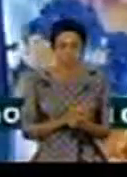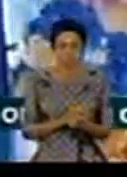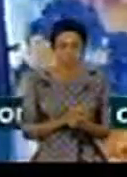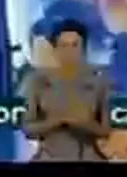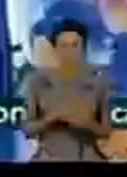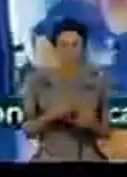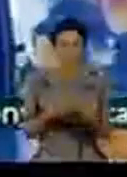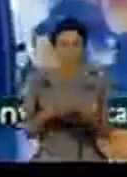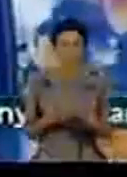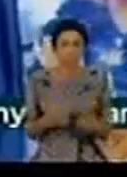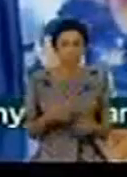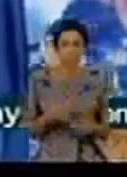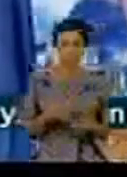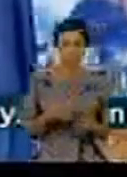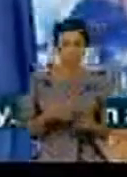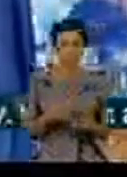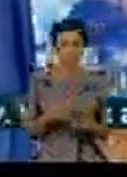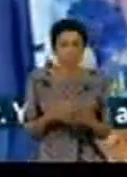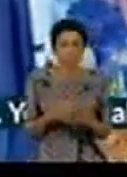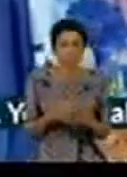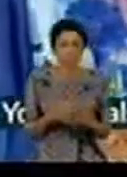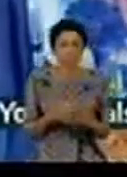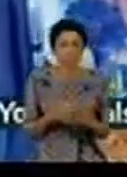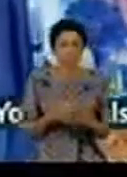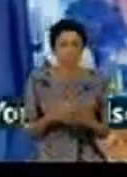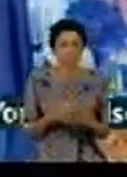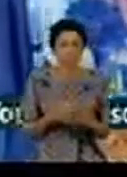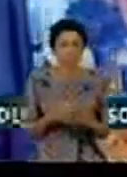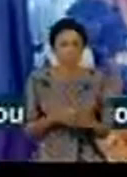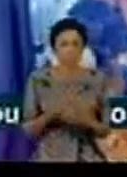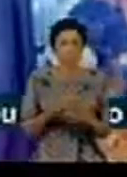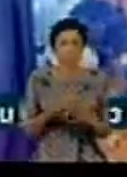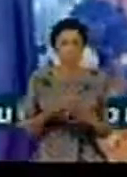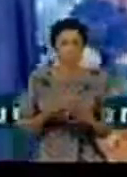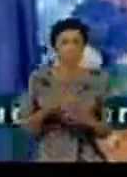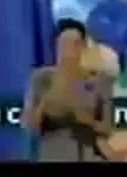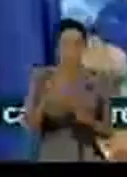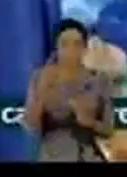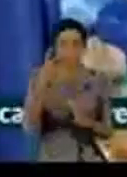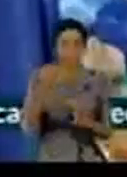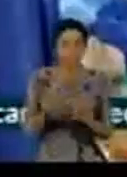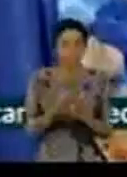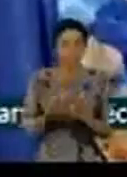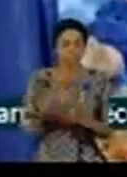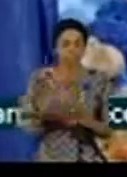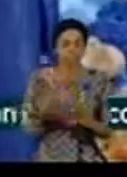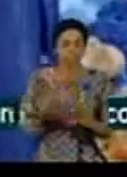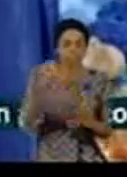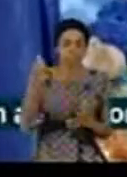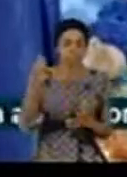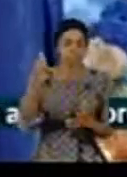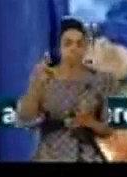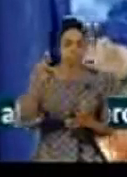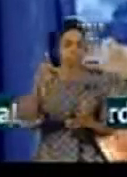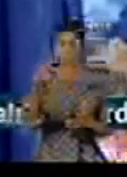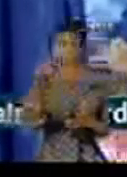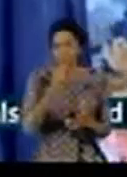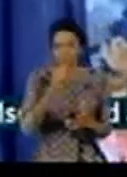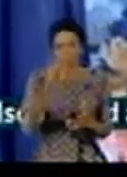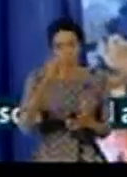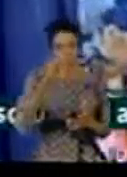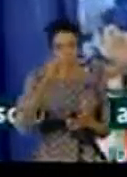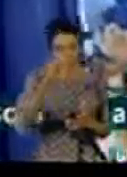altar. It flew out. It did not eat the poison, so it did not die. So I will keep praying. In the midnight, if I came out around